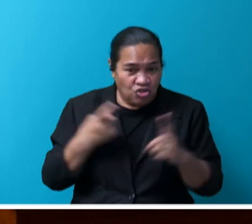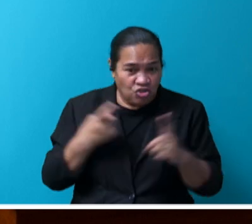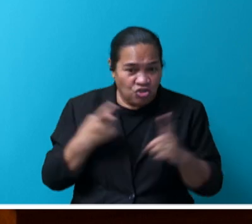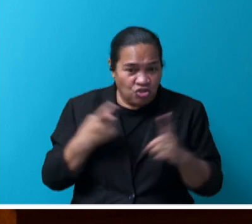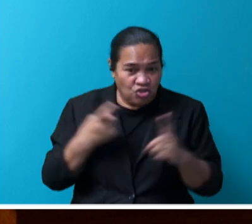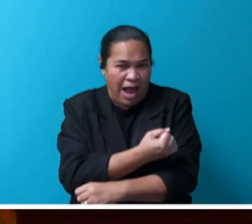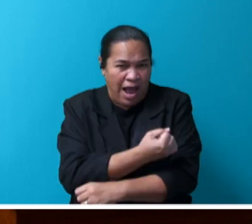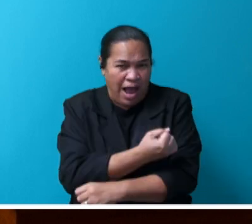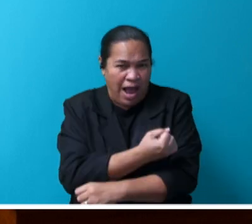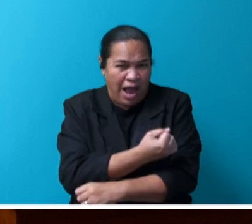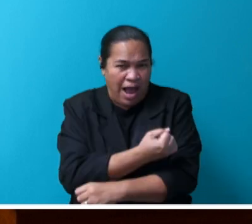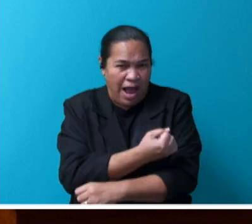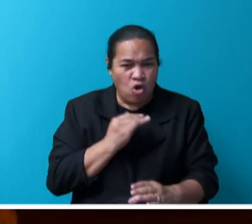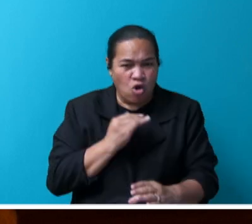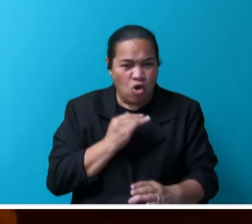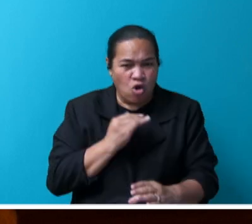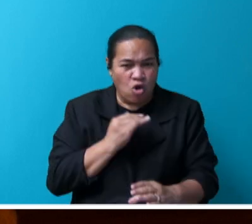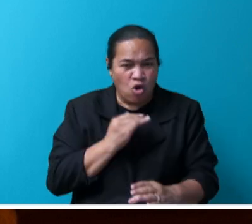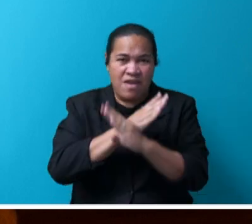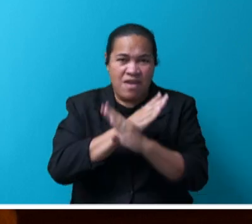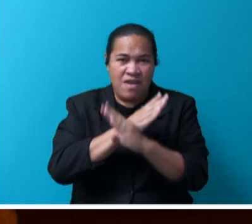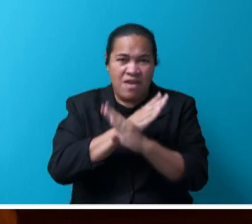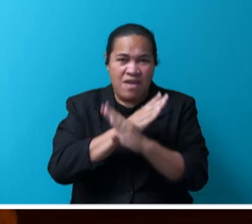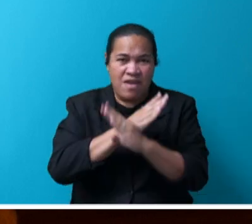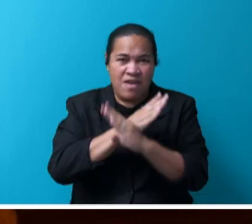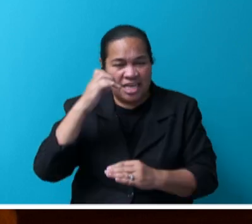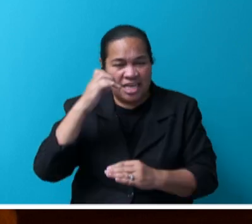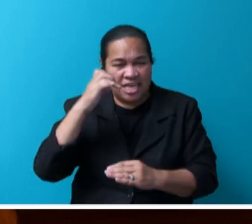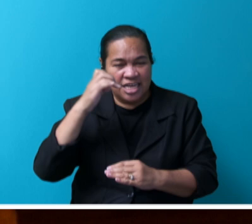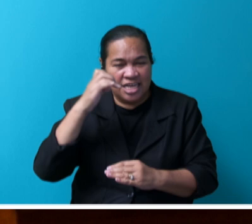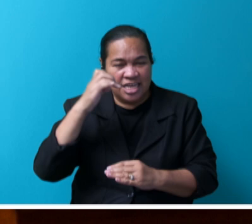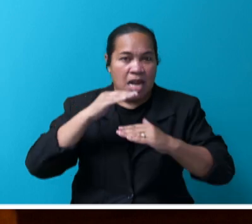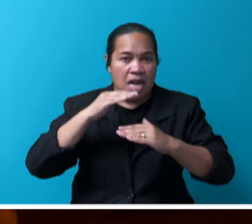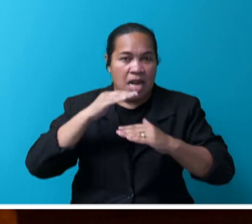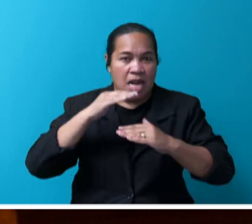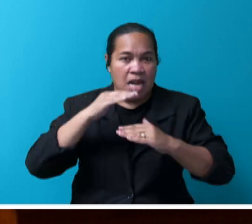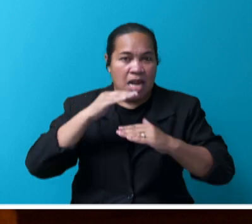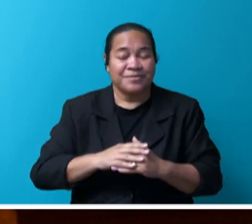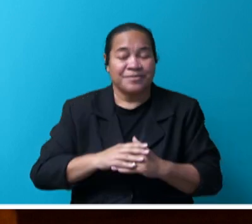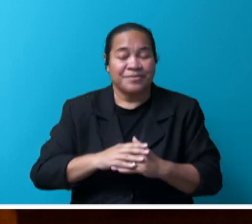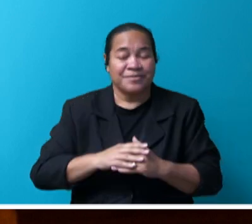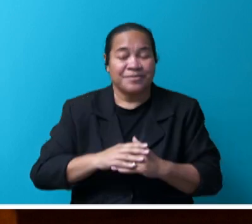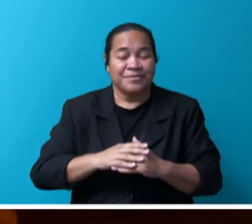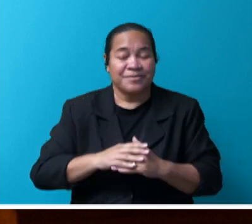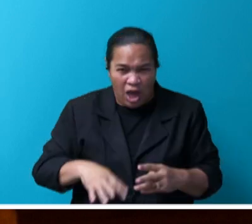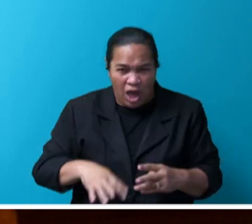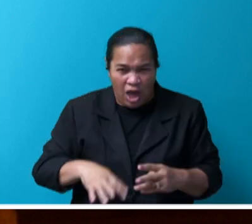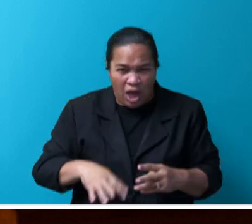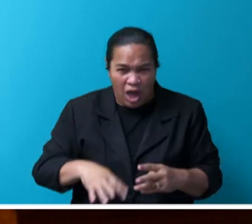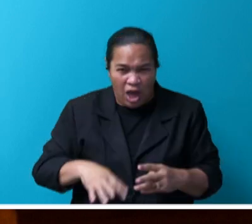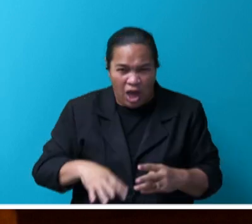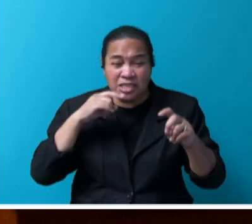communication is no longer optional. It is mission critical. This is precisely the impact